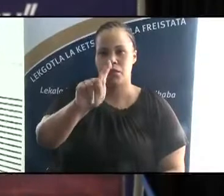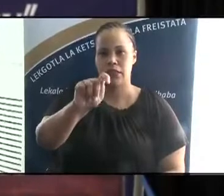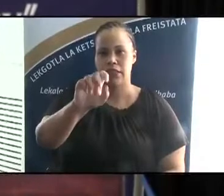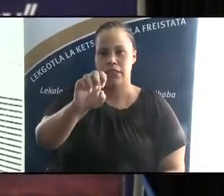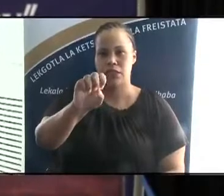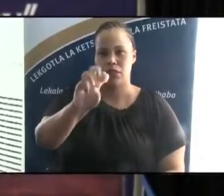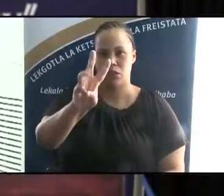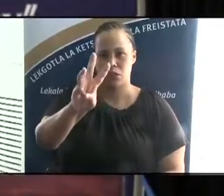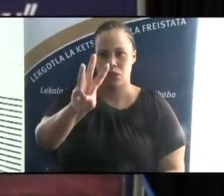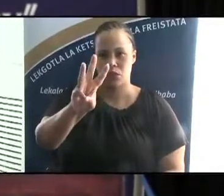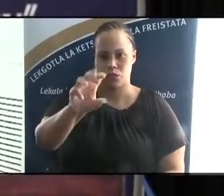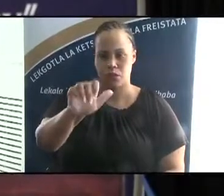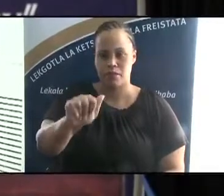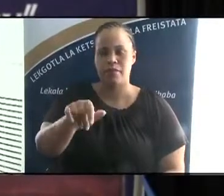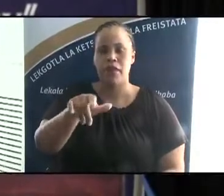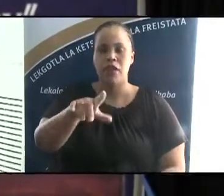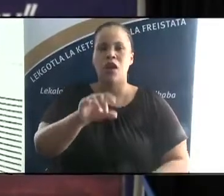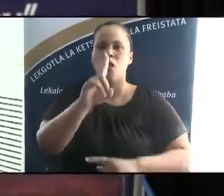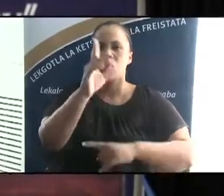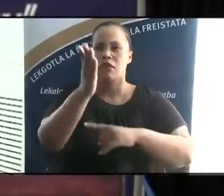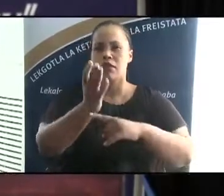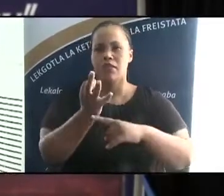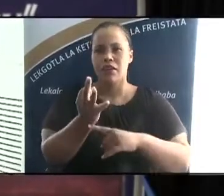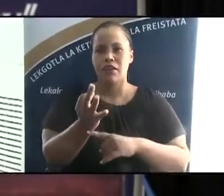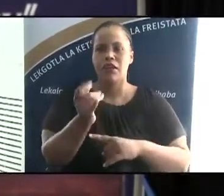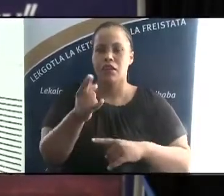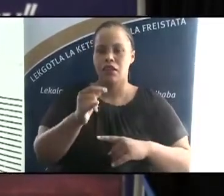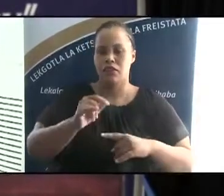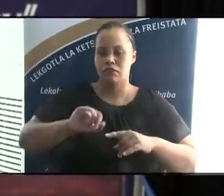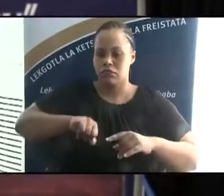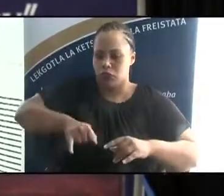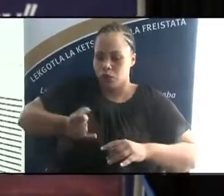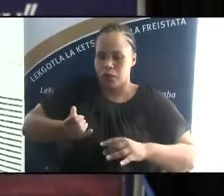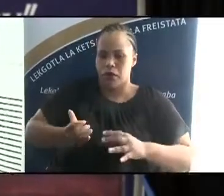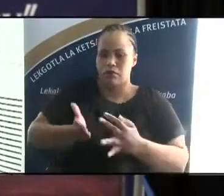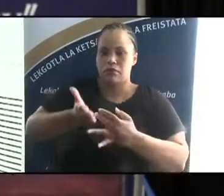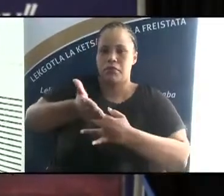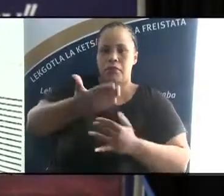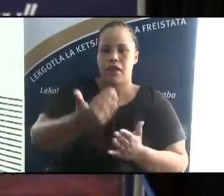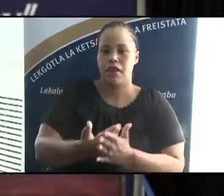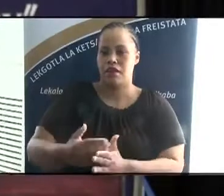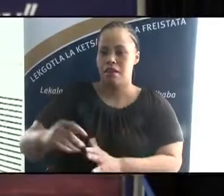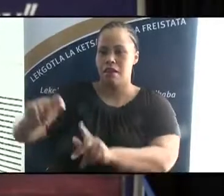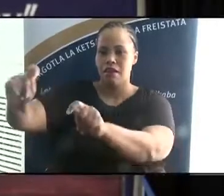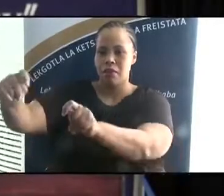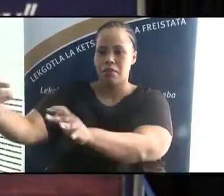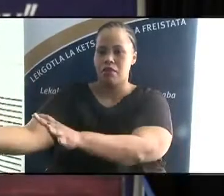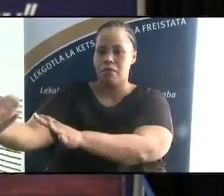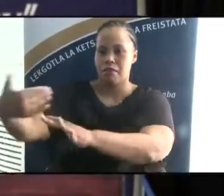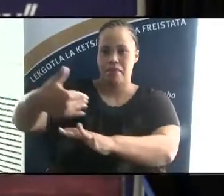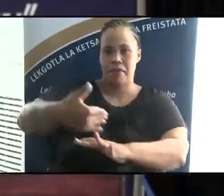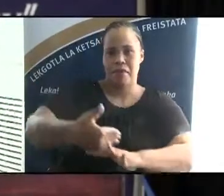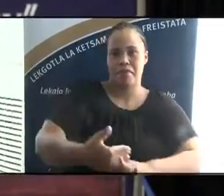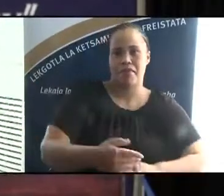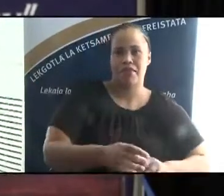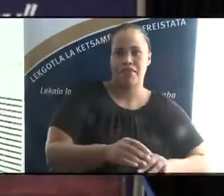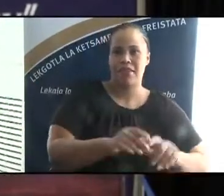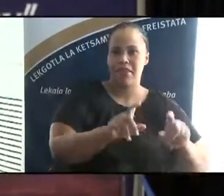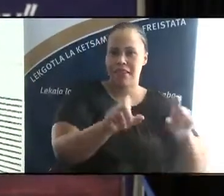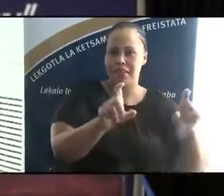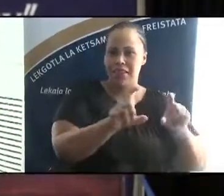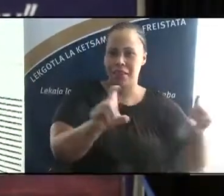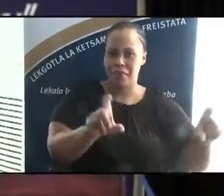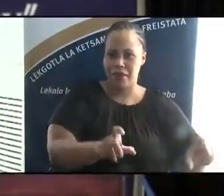almost a third of the province and is accessible from Johannesburg, Cape Town, Klerksdorp, and Kimberley along the